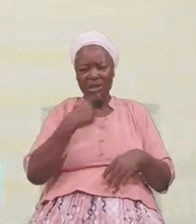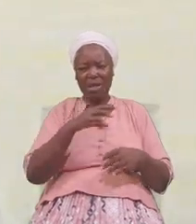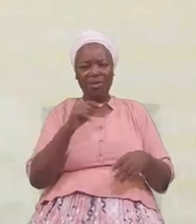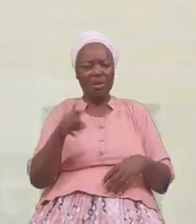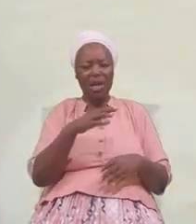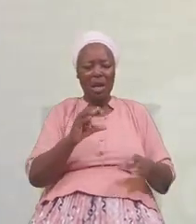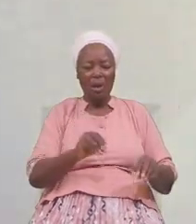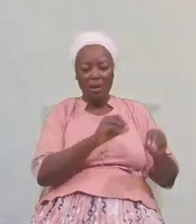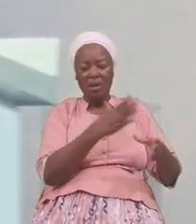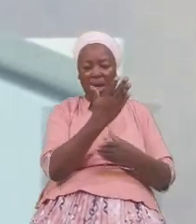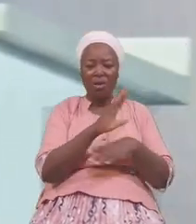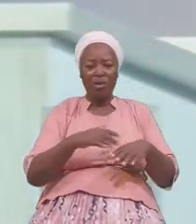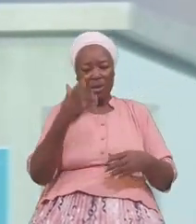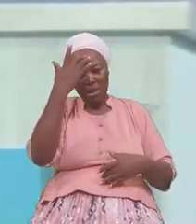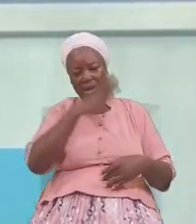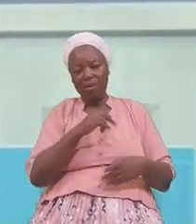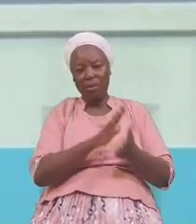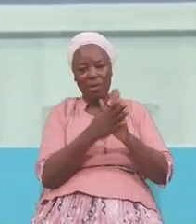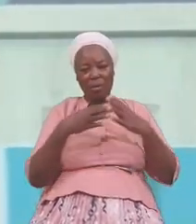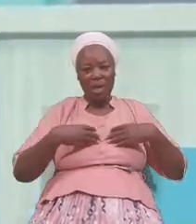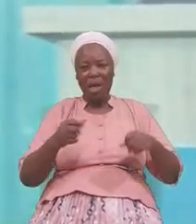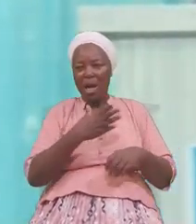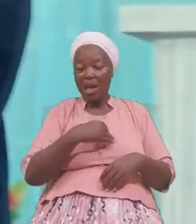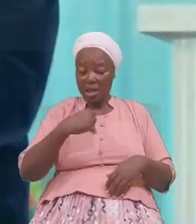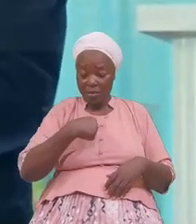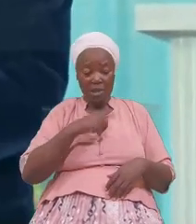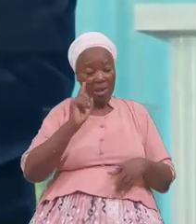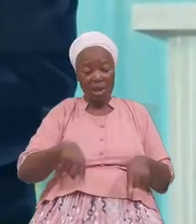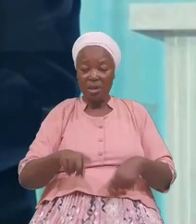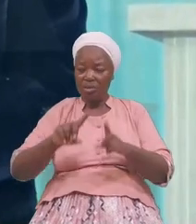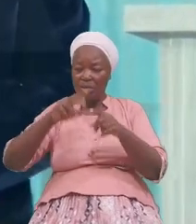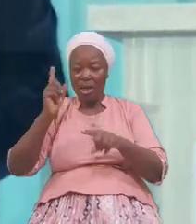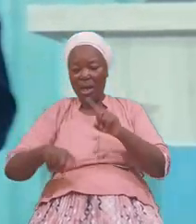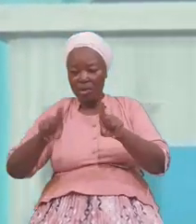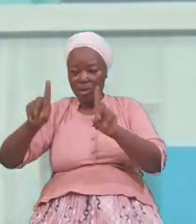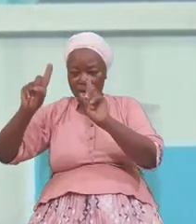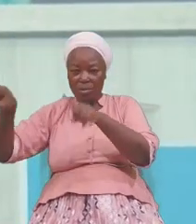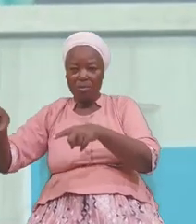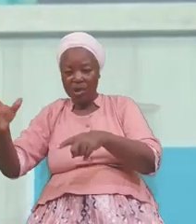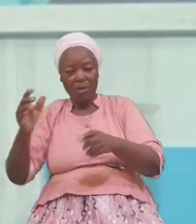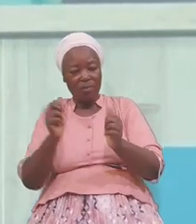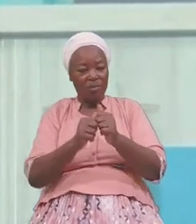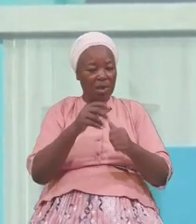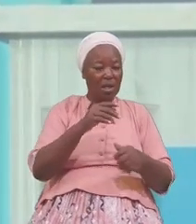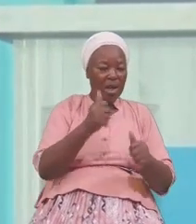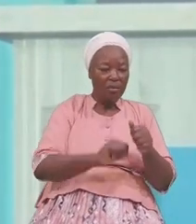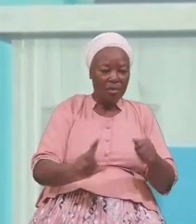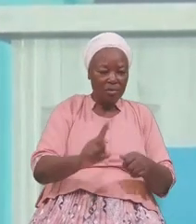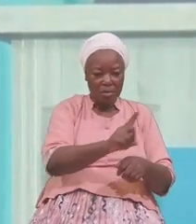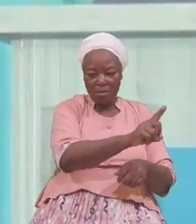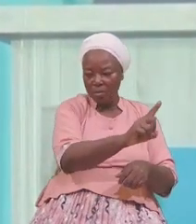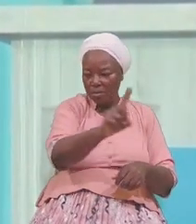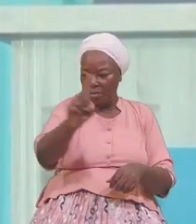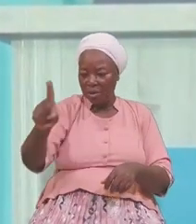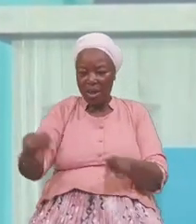sick and they shall recover." And I cannot come to everyone in the multitude crowd stadium one